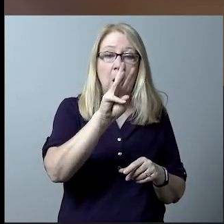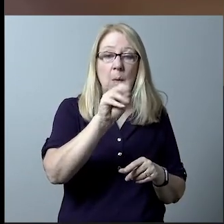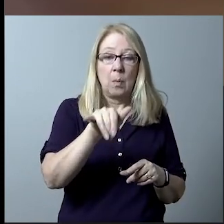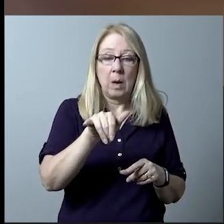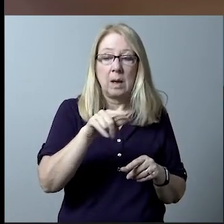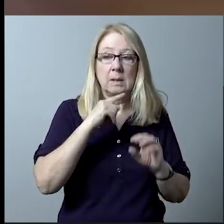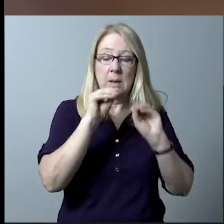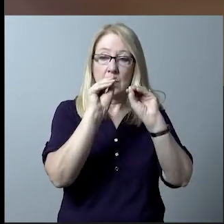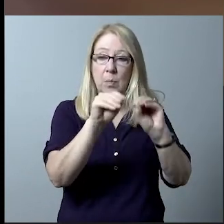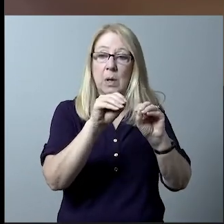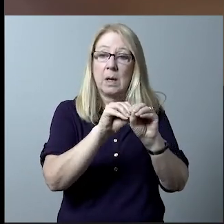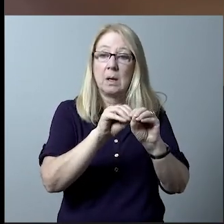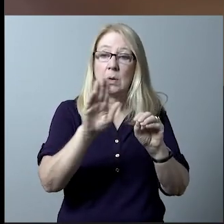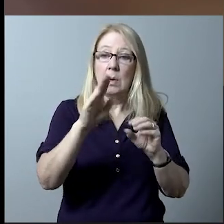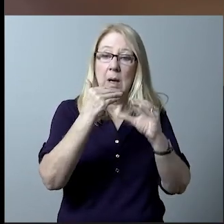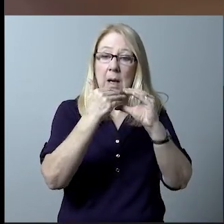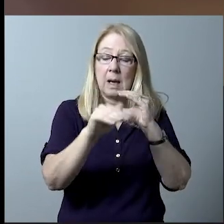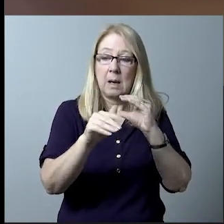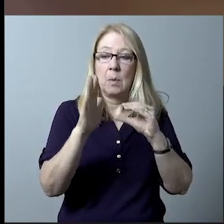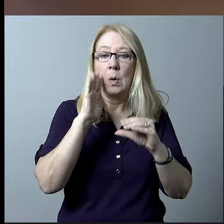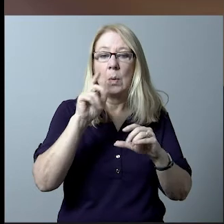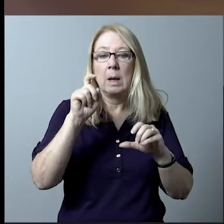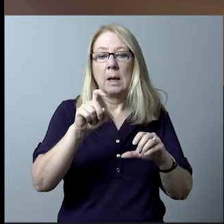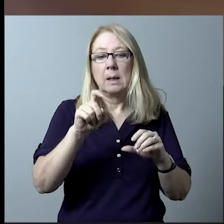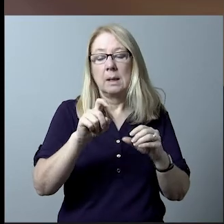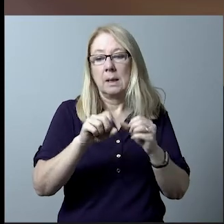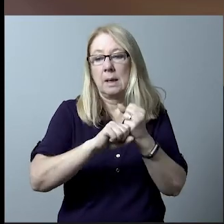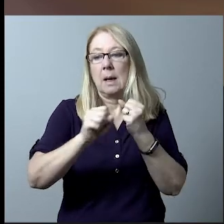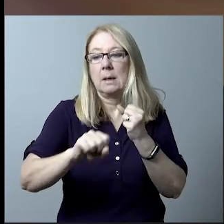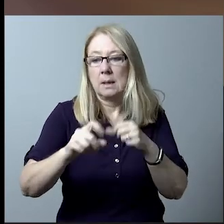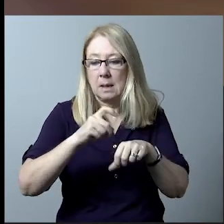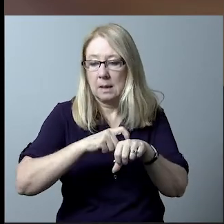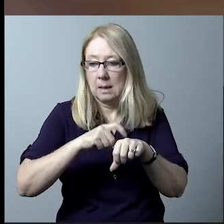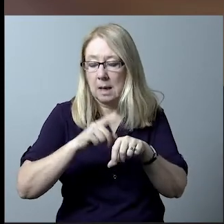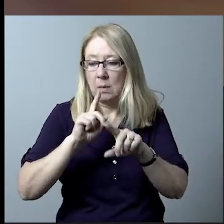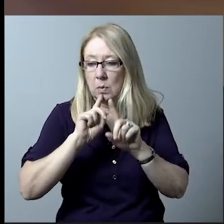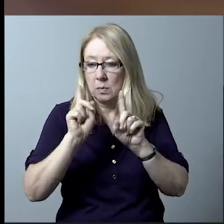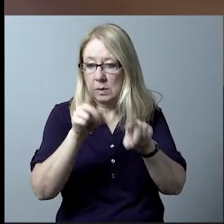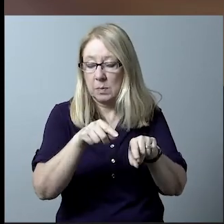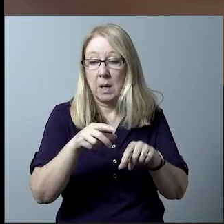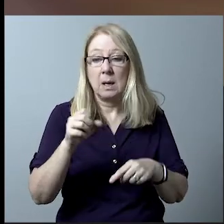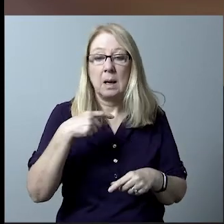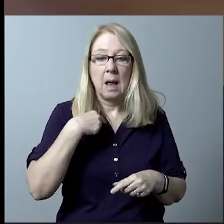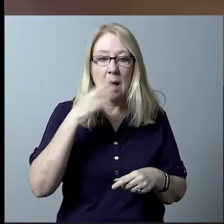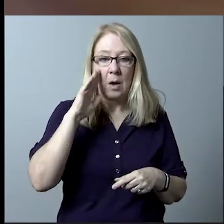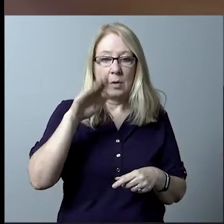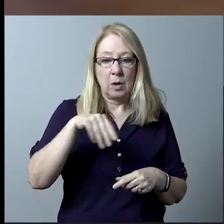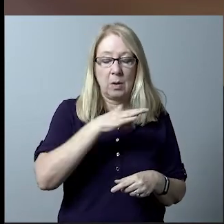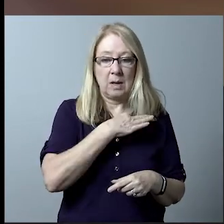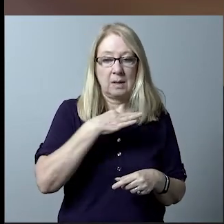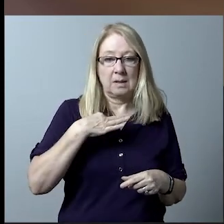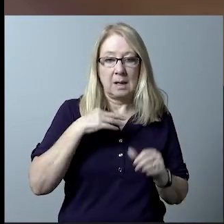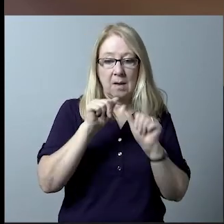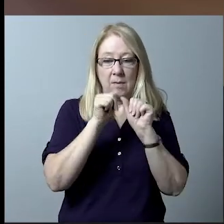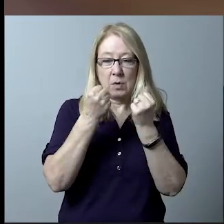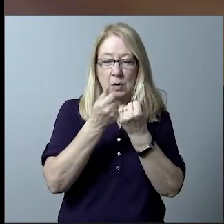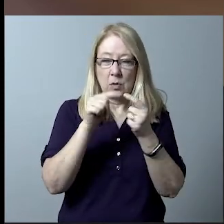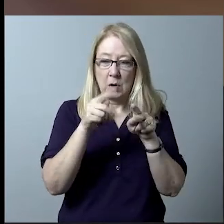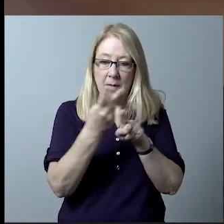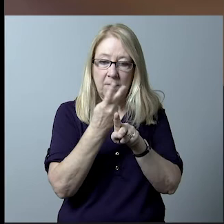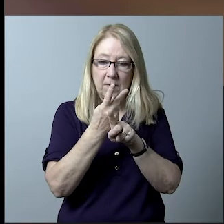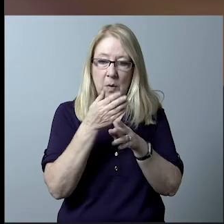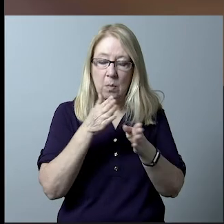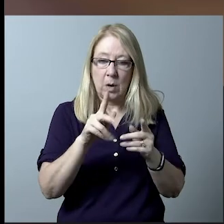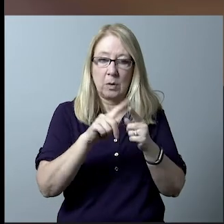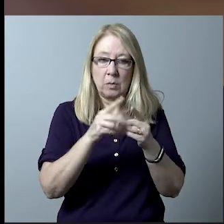await email, really specifying in your email that you will likely need some extended time to respond. I do know Staff